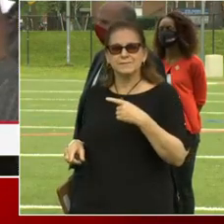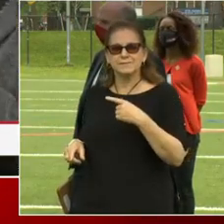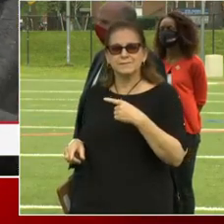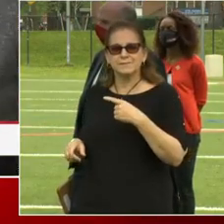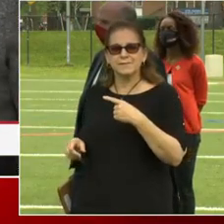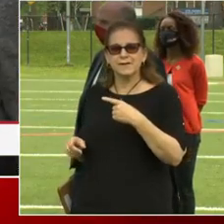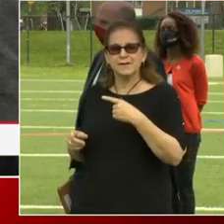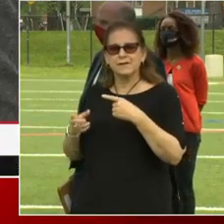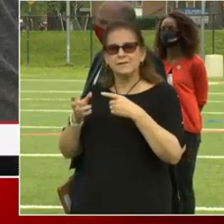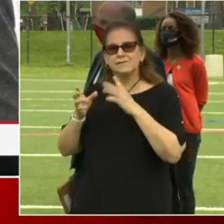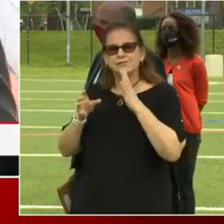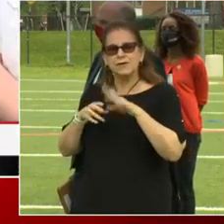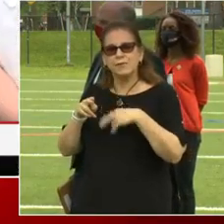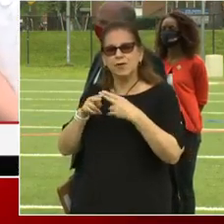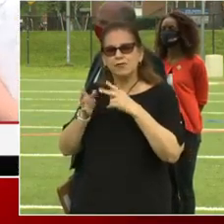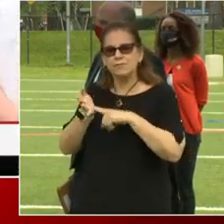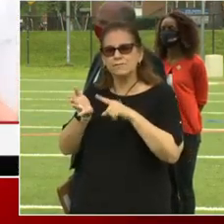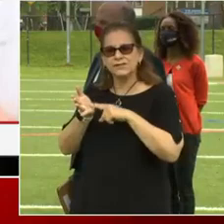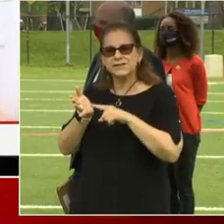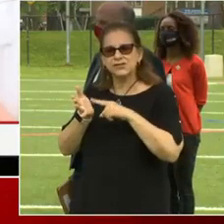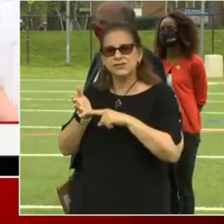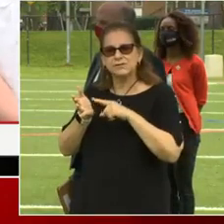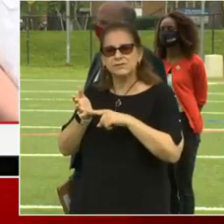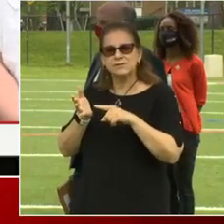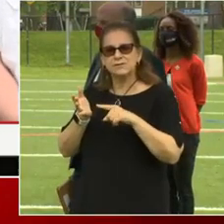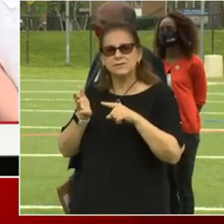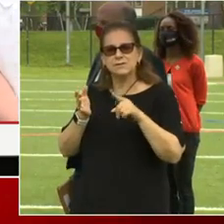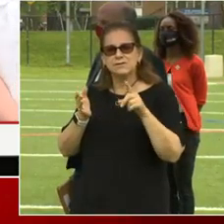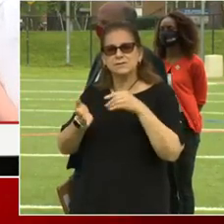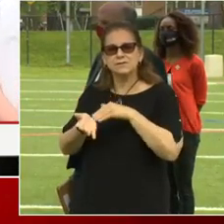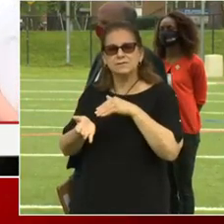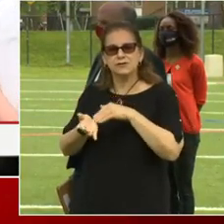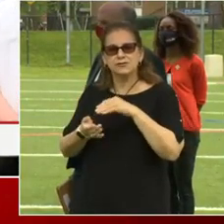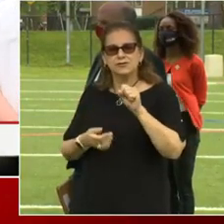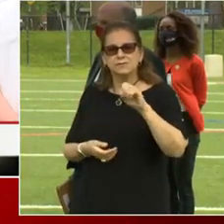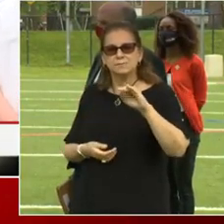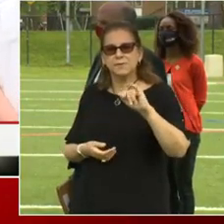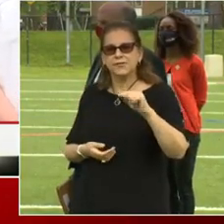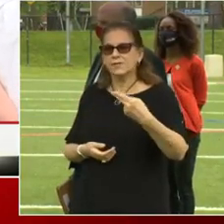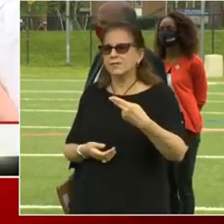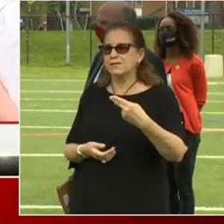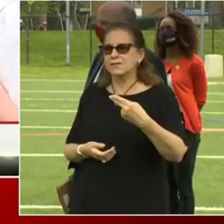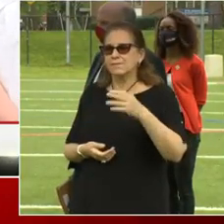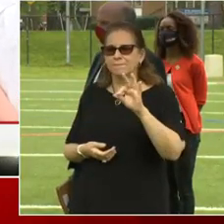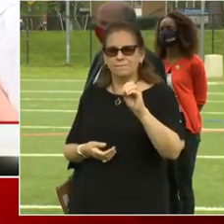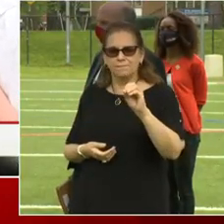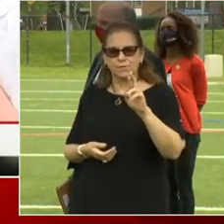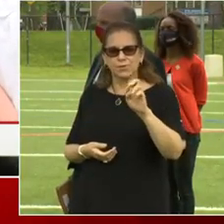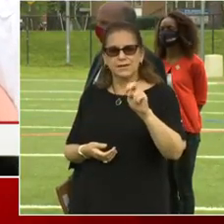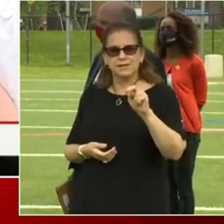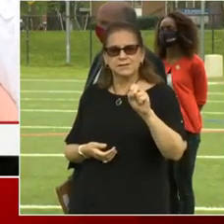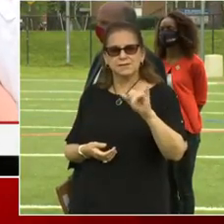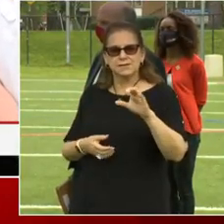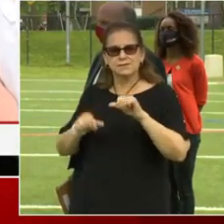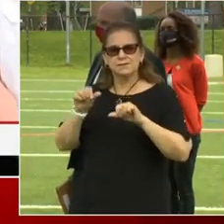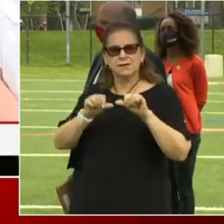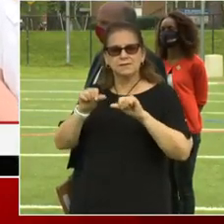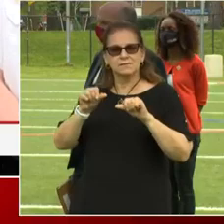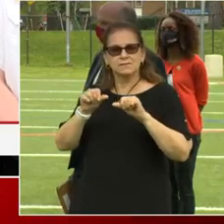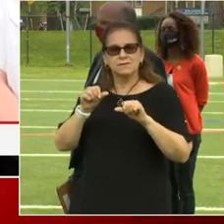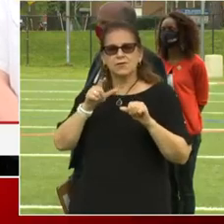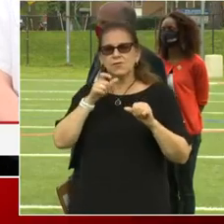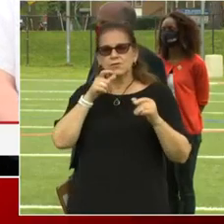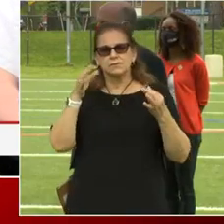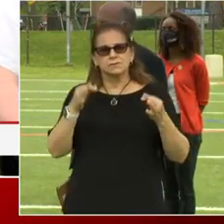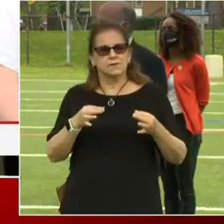Sciences. You know, given the hearing that we heard the other day, apparently, I guess, whose decision was it for her not to